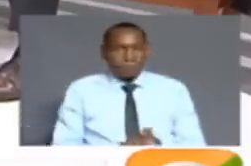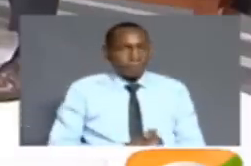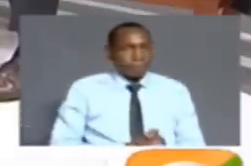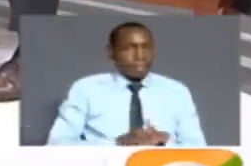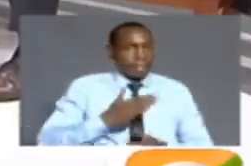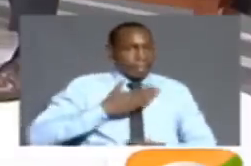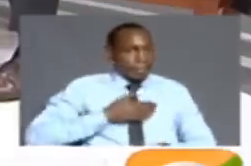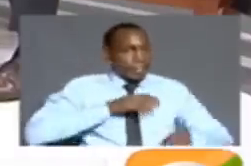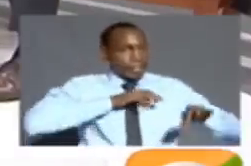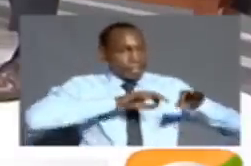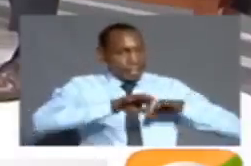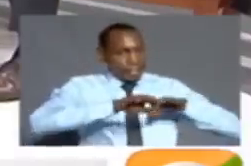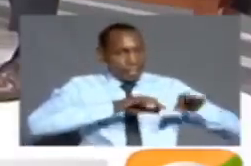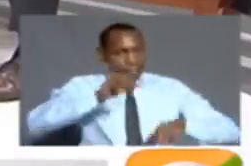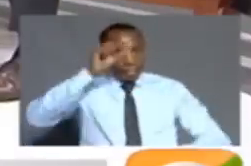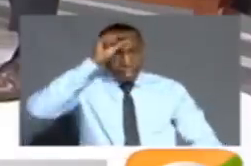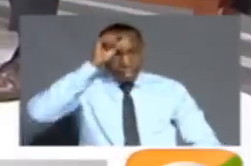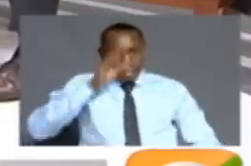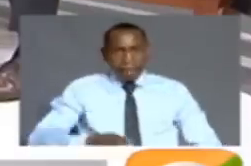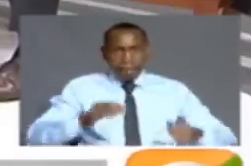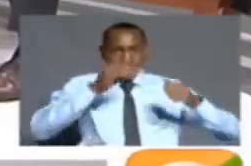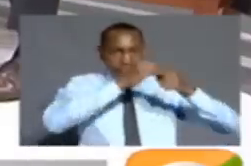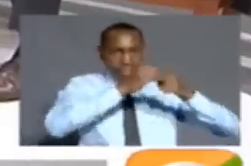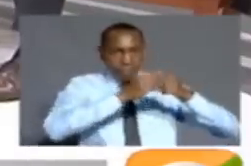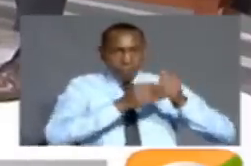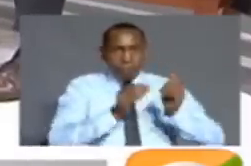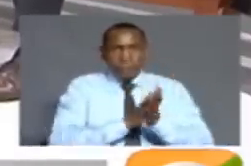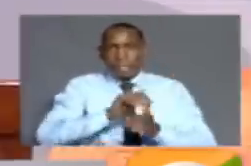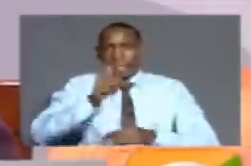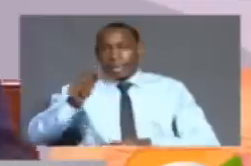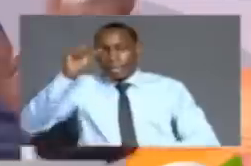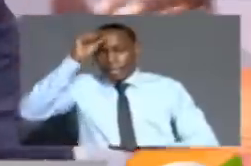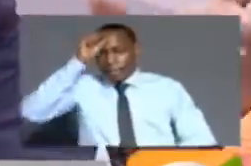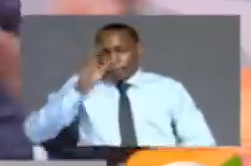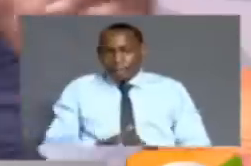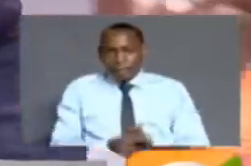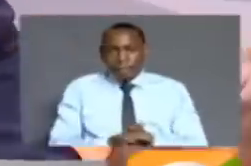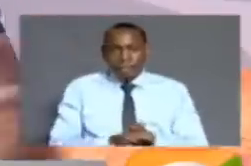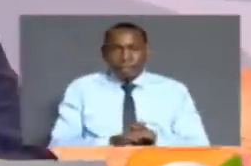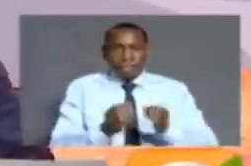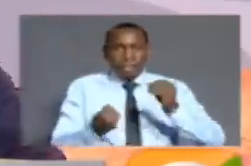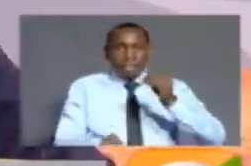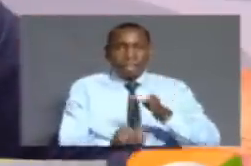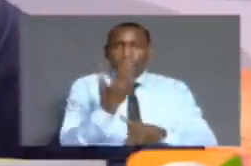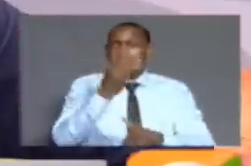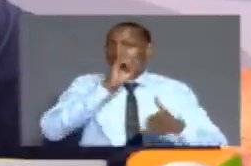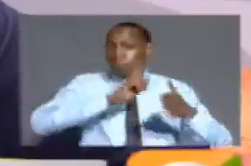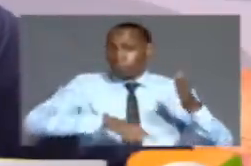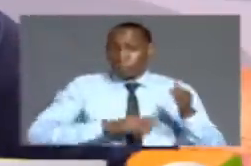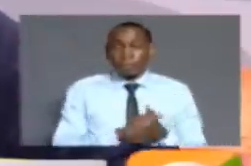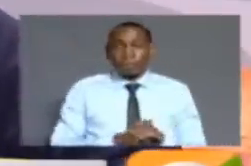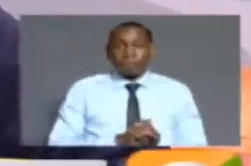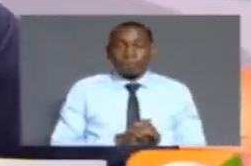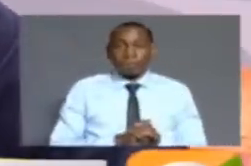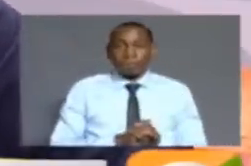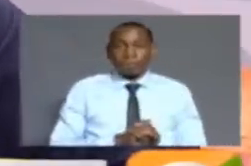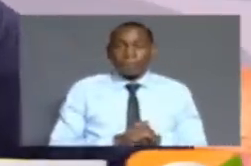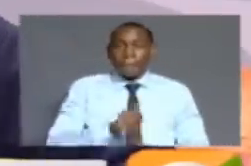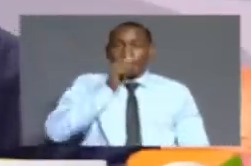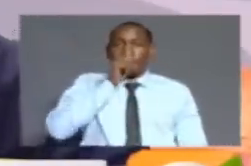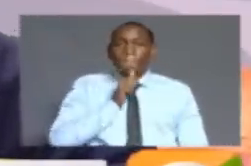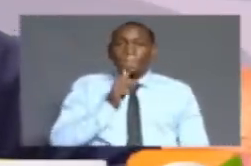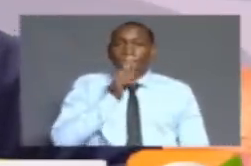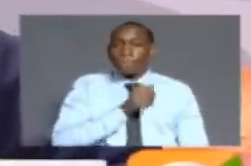me put it this way. Governor Sonko and a few other governors came up with this thing called a confidential